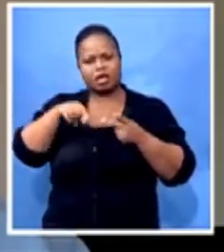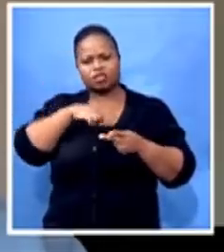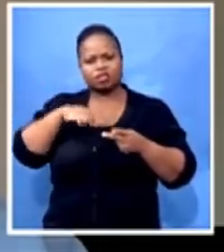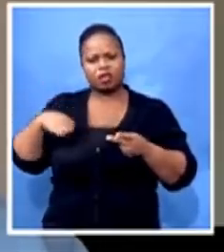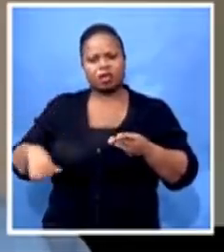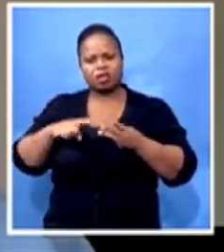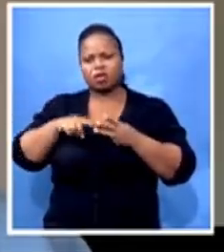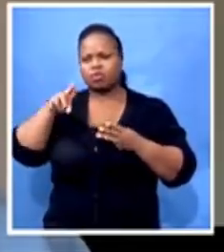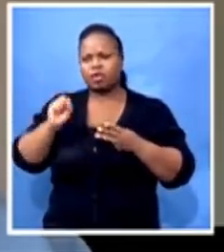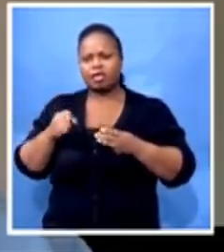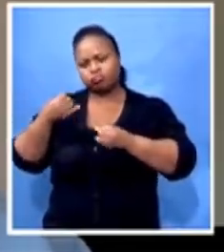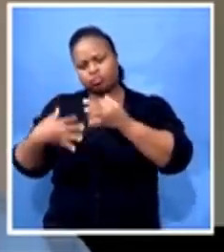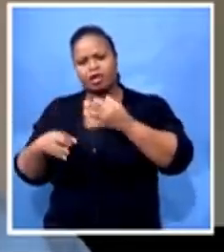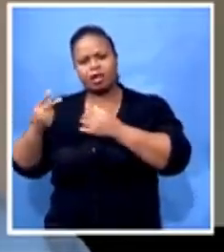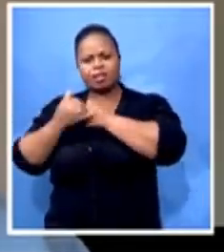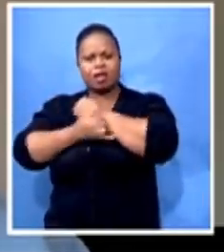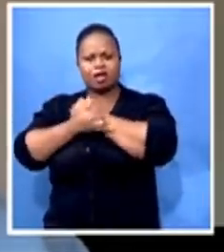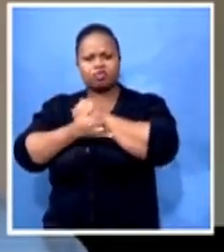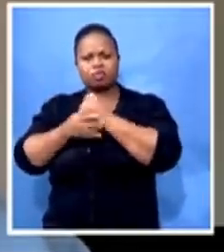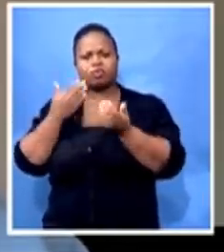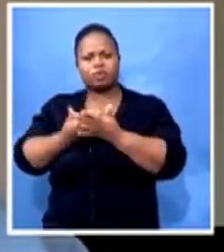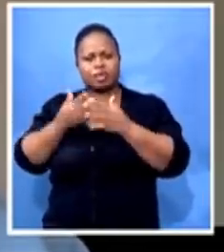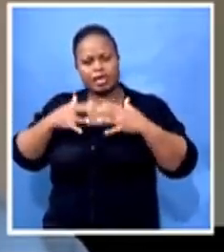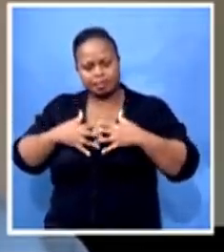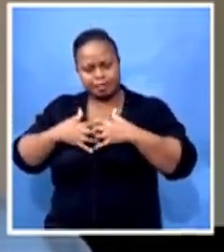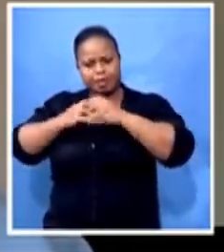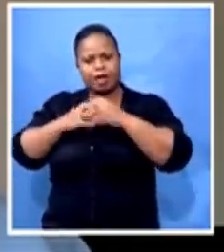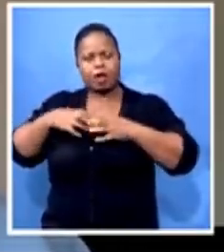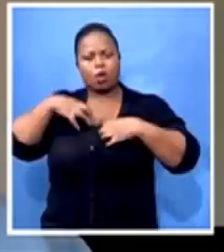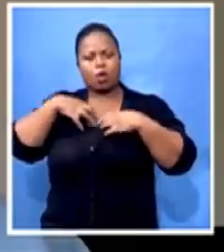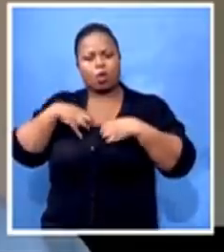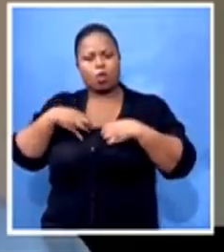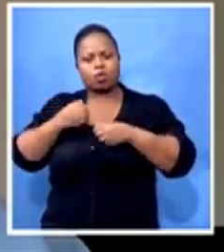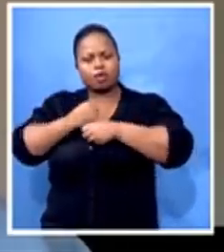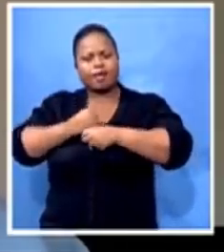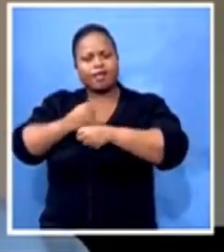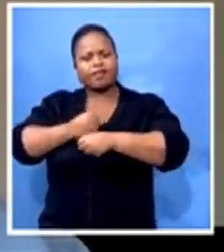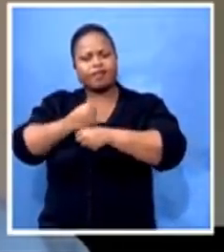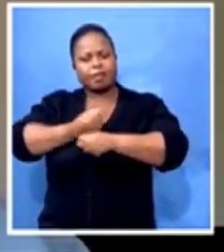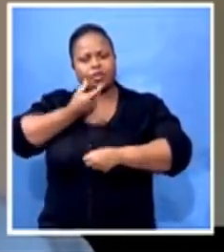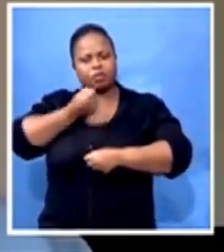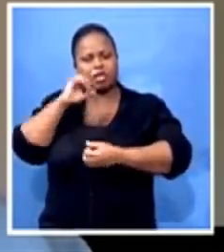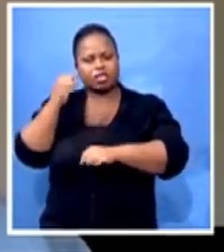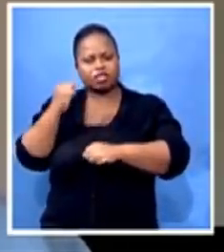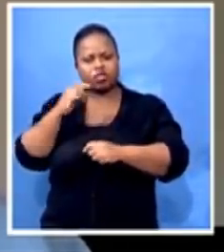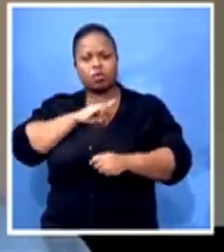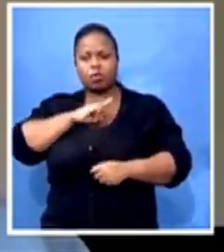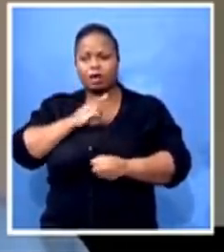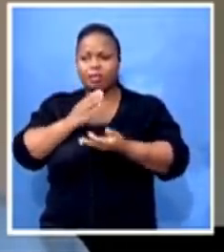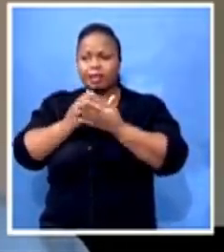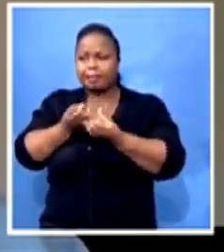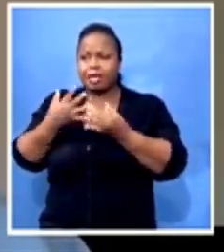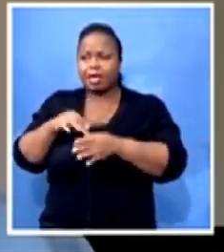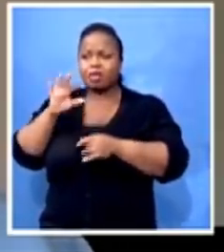of recreating the pharmaceutical industry in South Africa. And that's where black business needs to look at investing, so that we